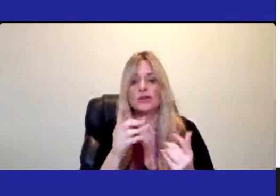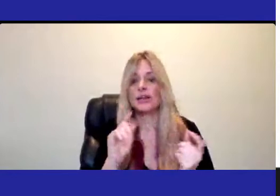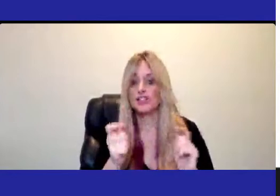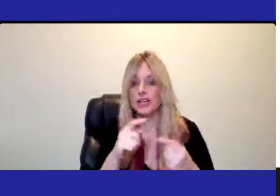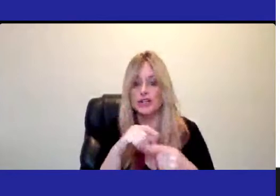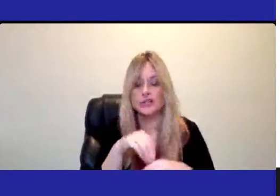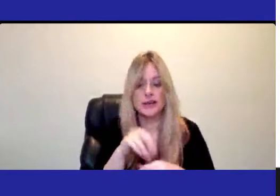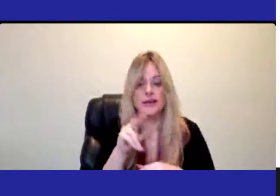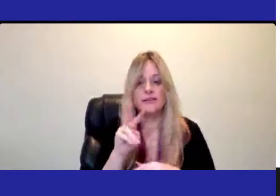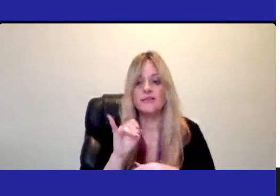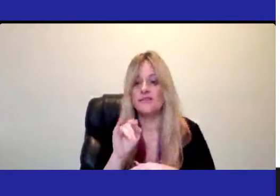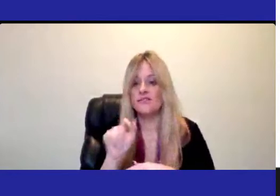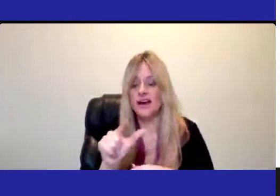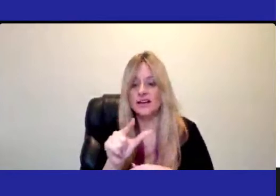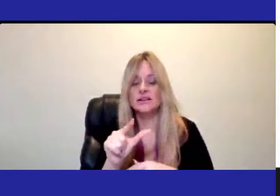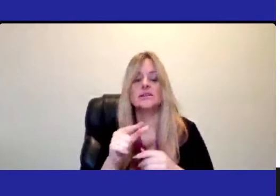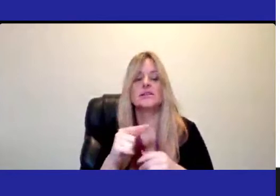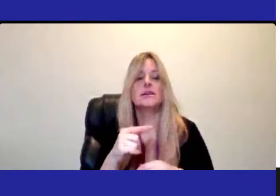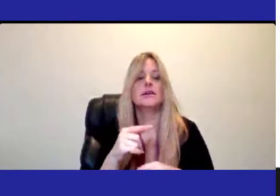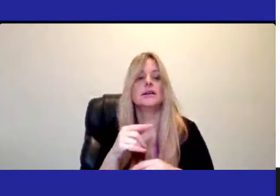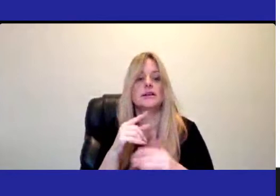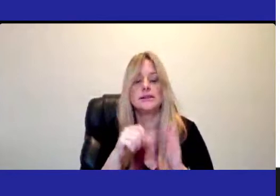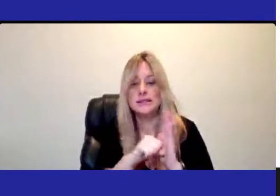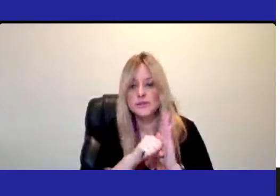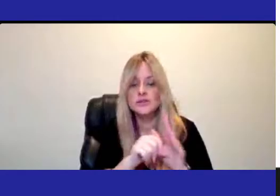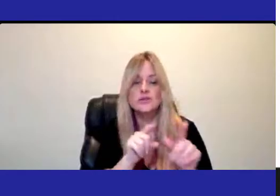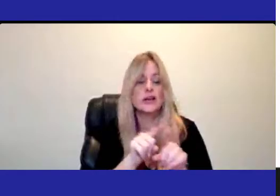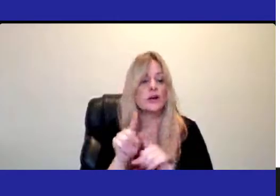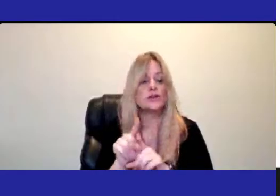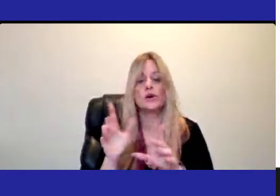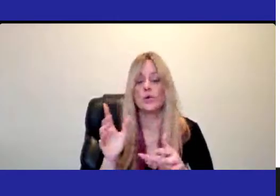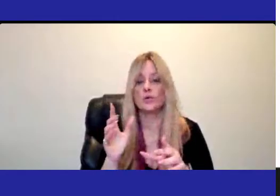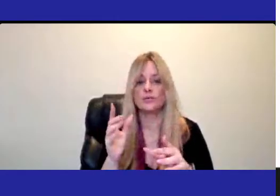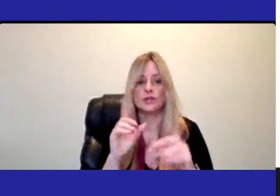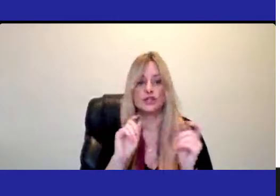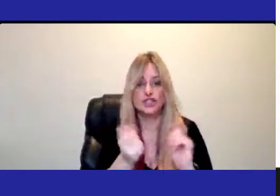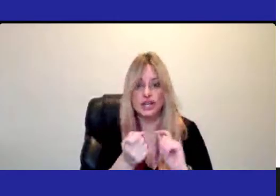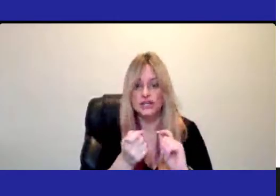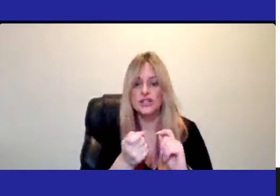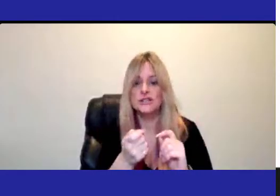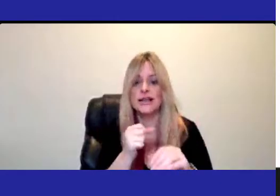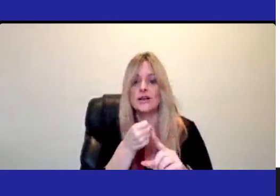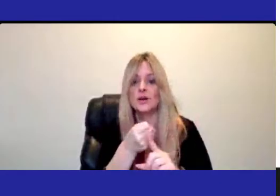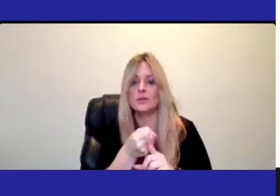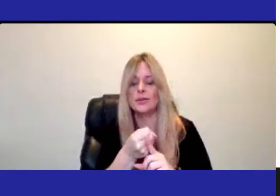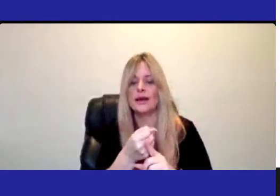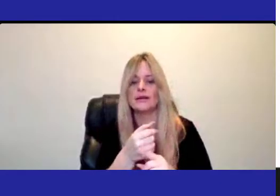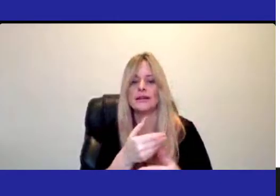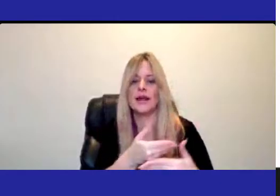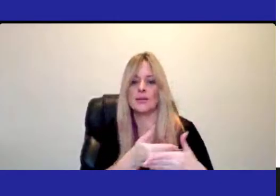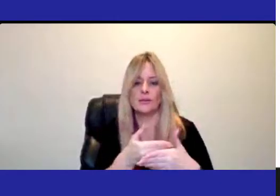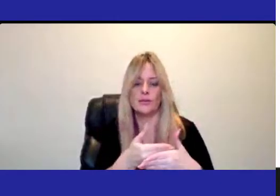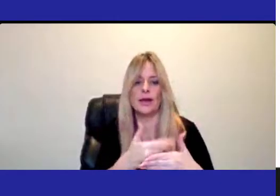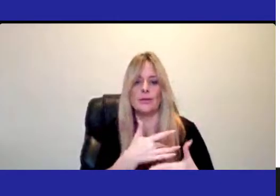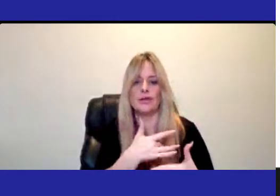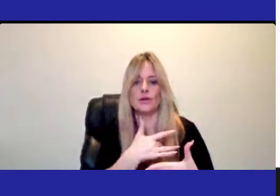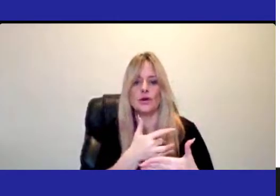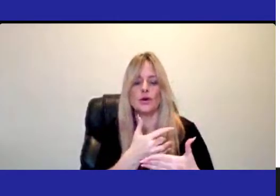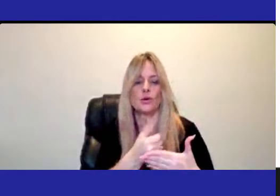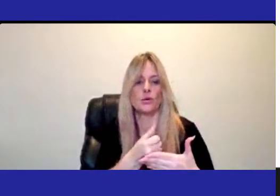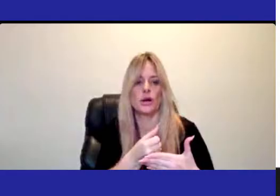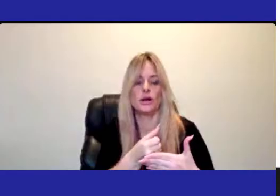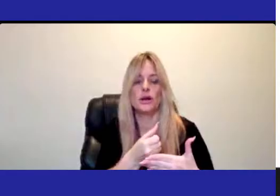signs and also changes that can happen to the fetal heart rate tracing, which, if